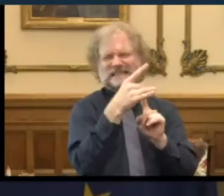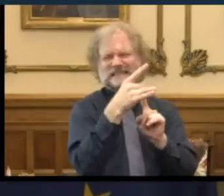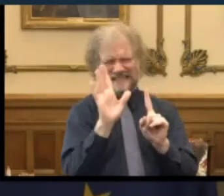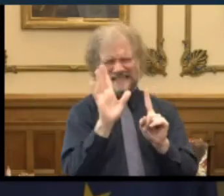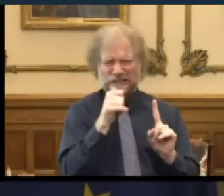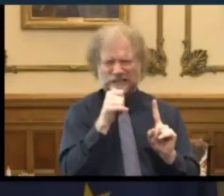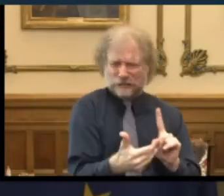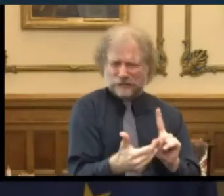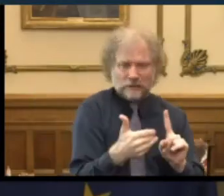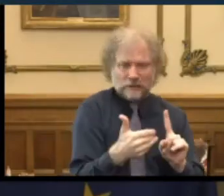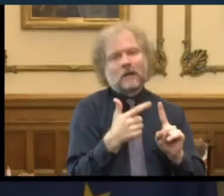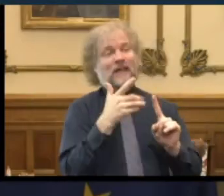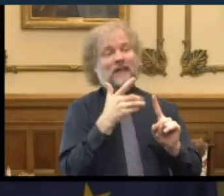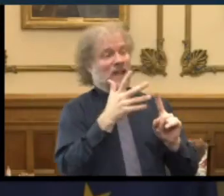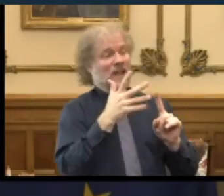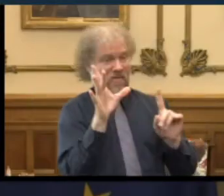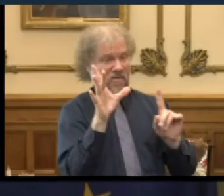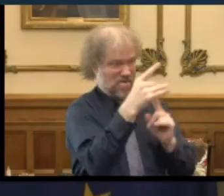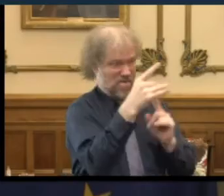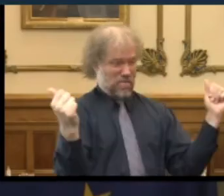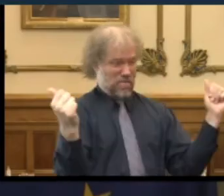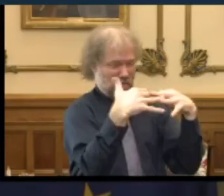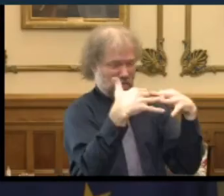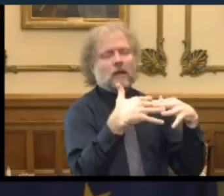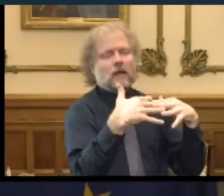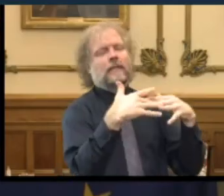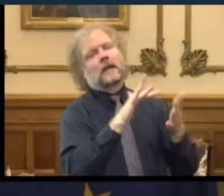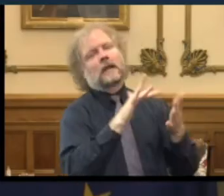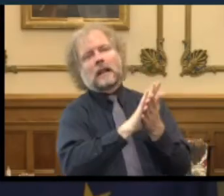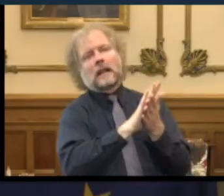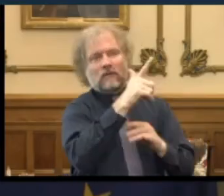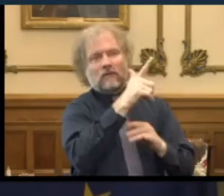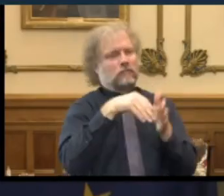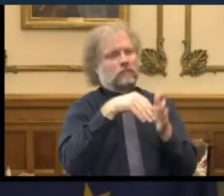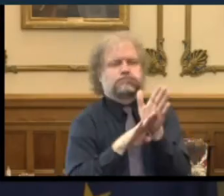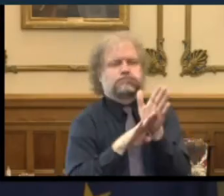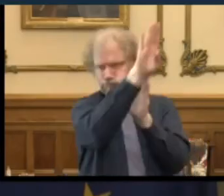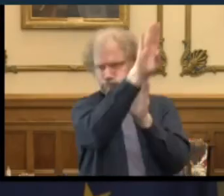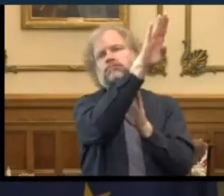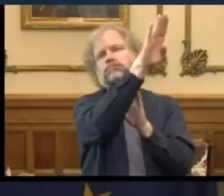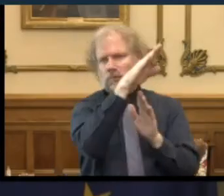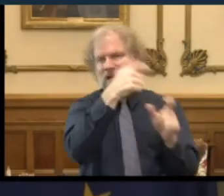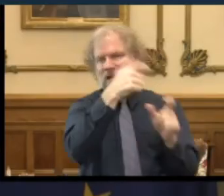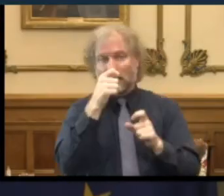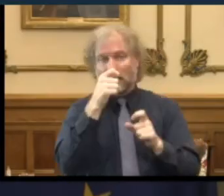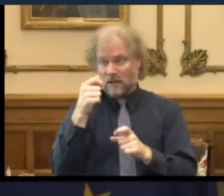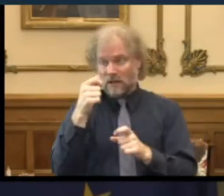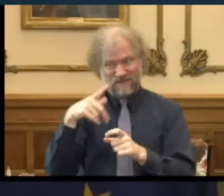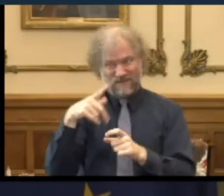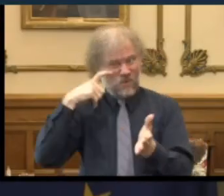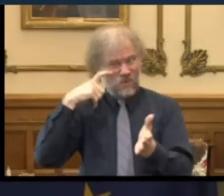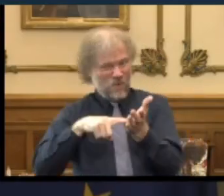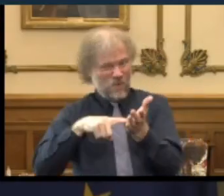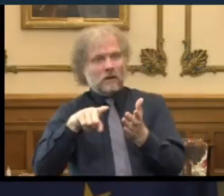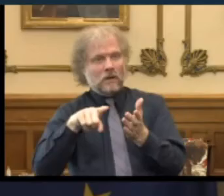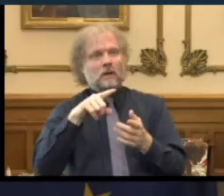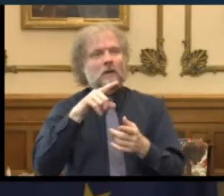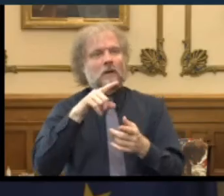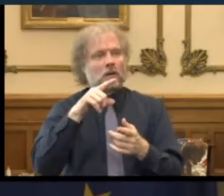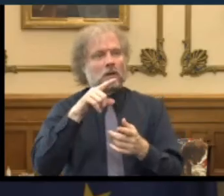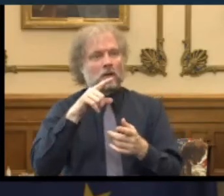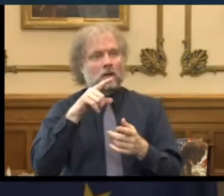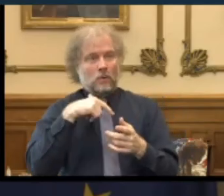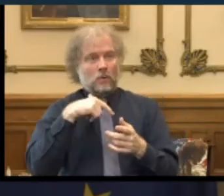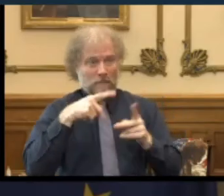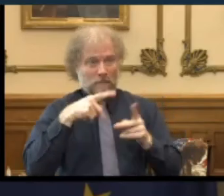then we're having to clean up after the fact. And we can surge very quickly. And as you noticed, if you follow this, all the information that we put out,